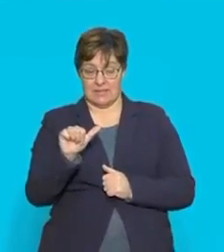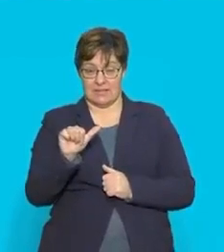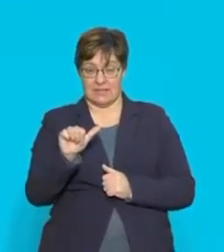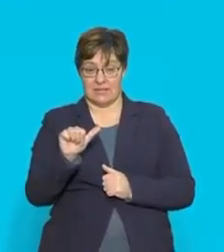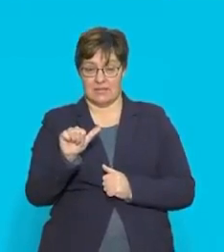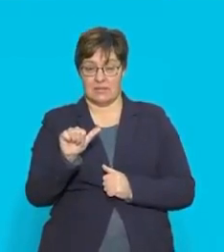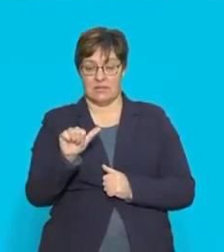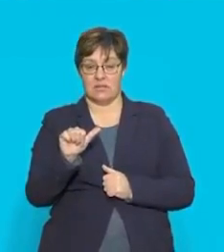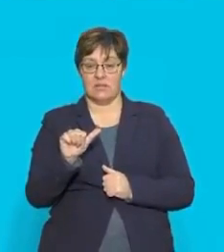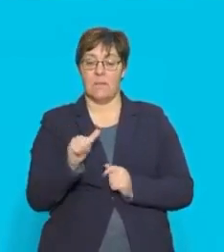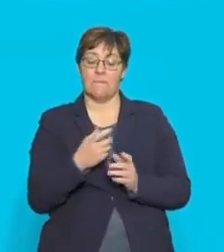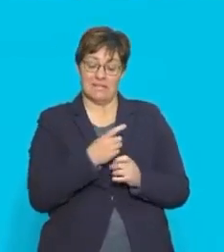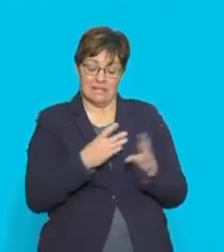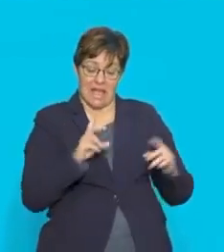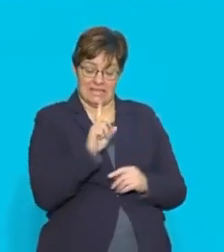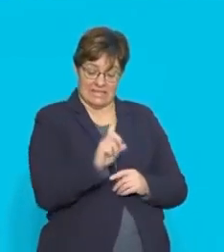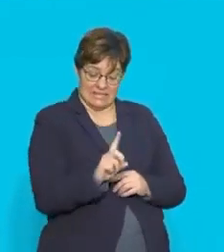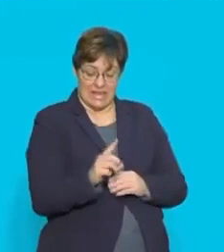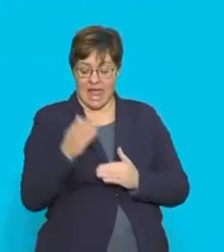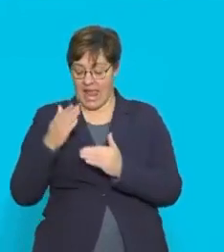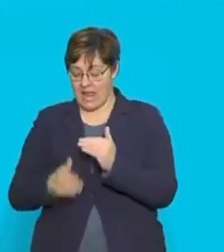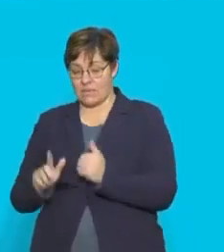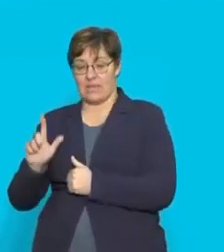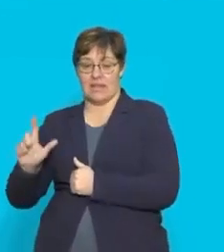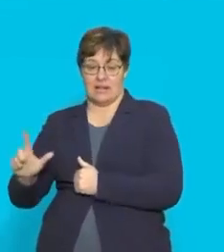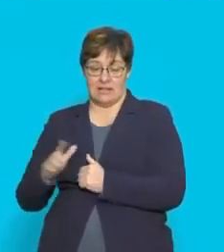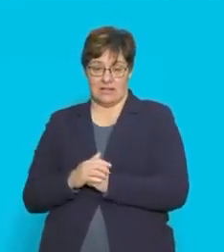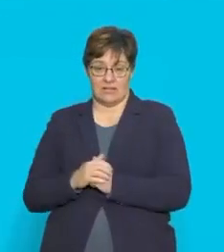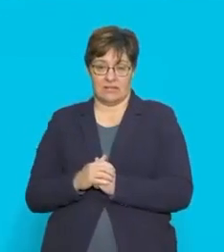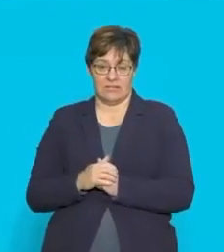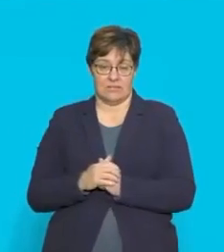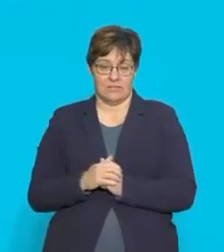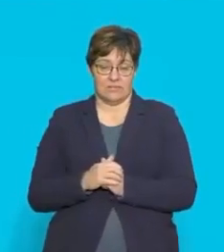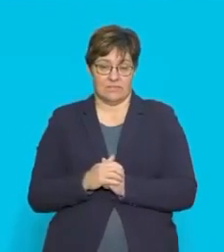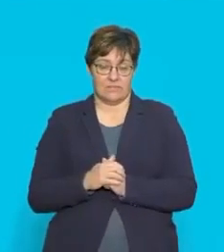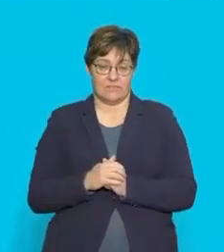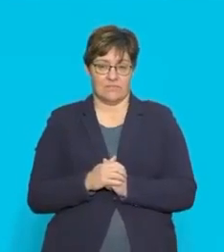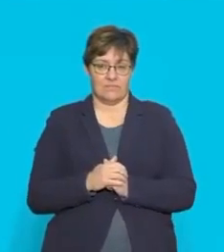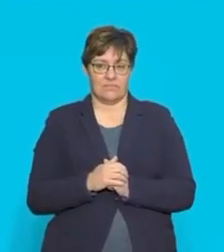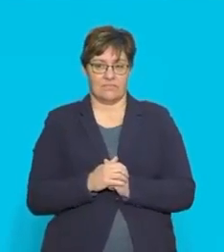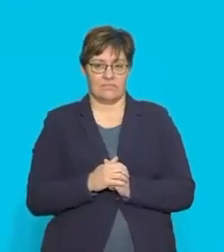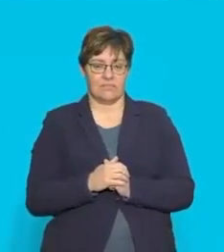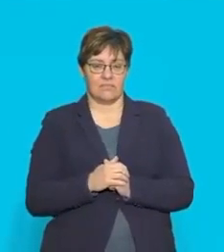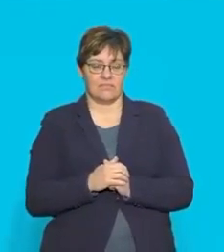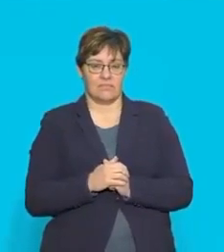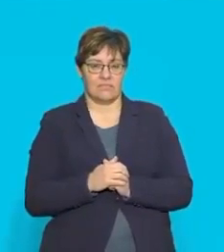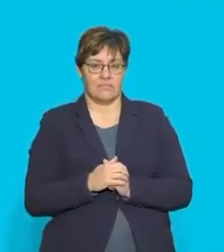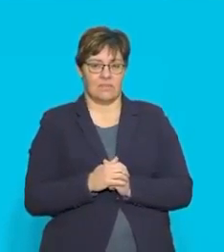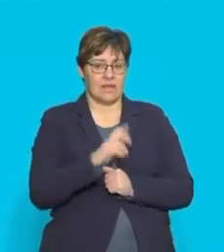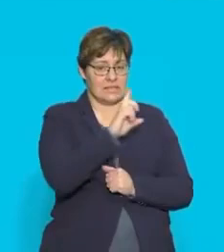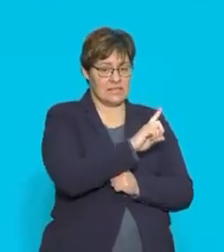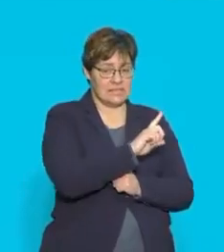the password must start with D and also end with L. Can we repeat in